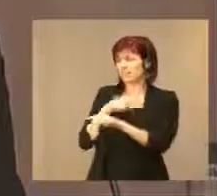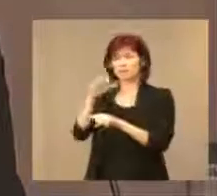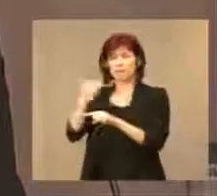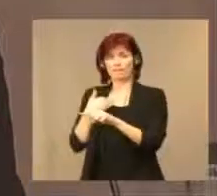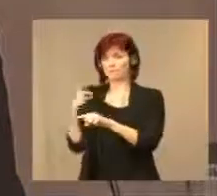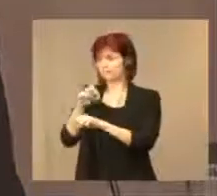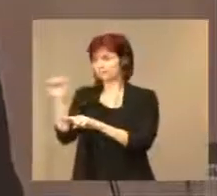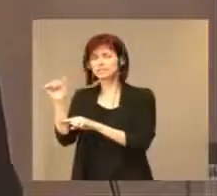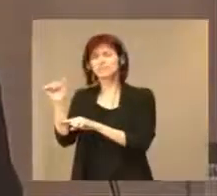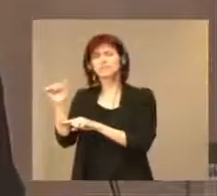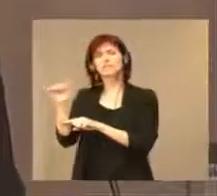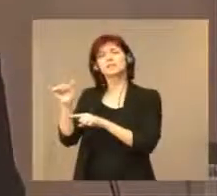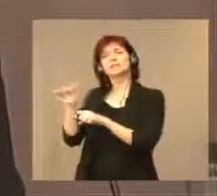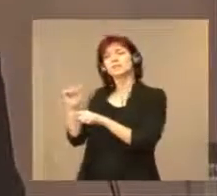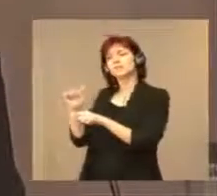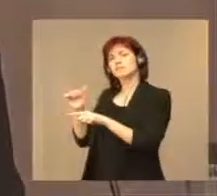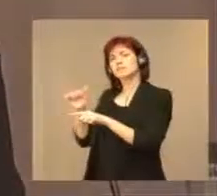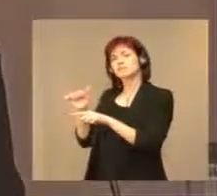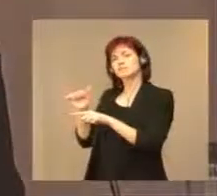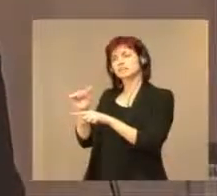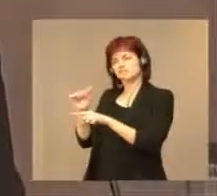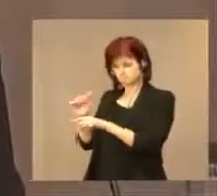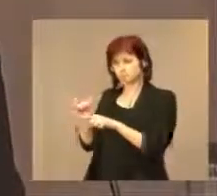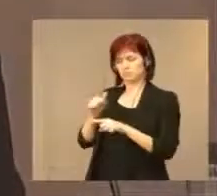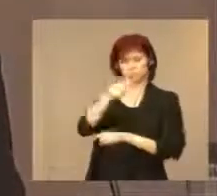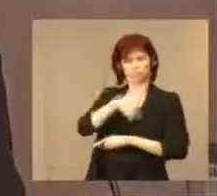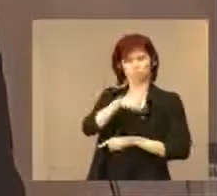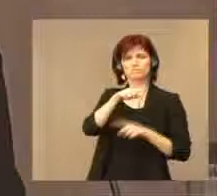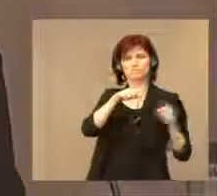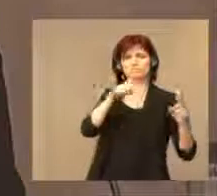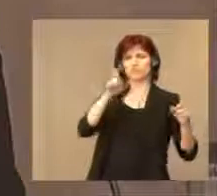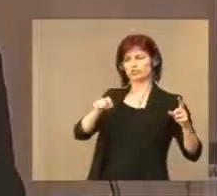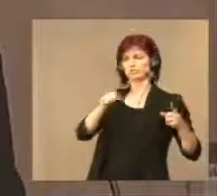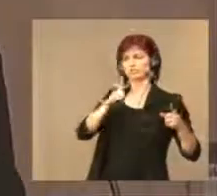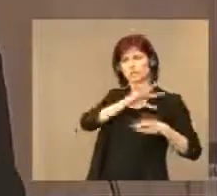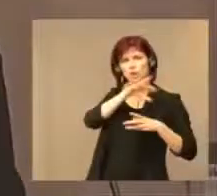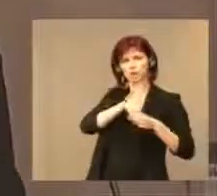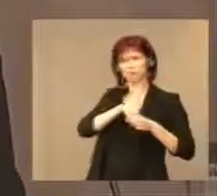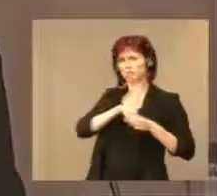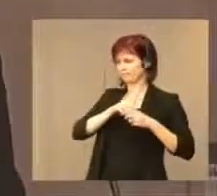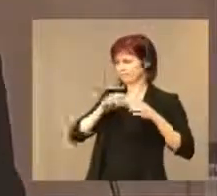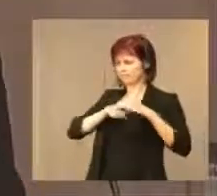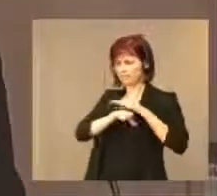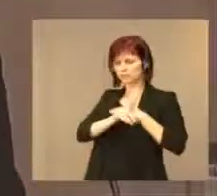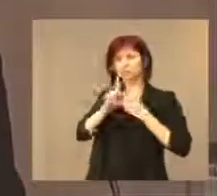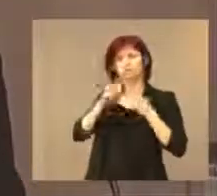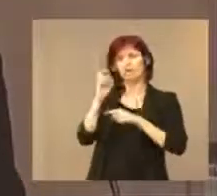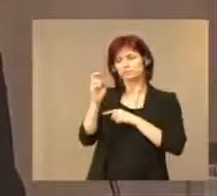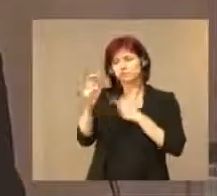disability by providing additional and consider providing additional supports such as transportation,